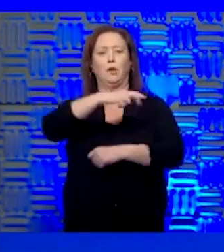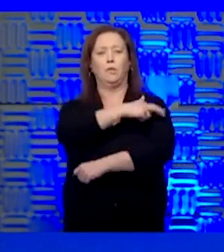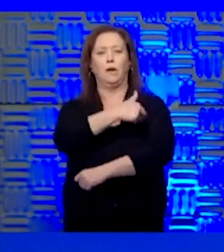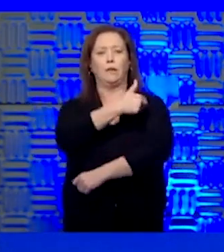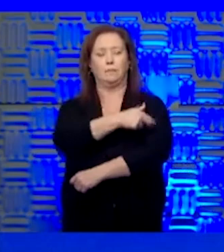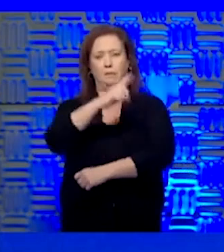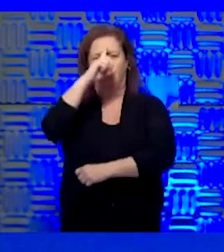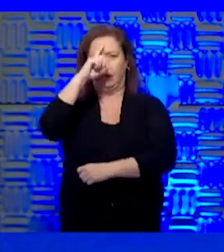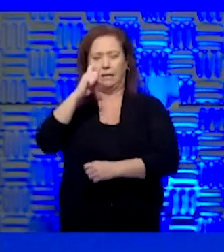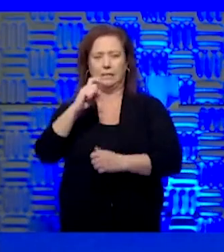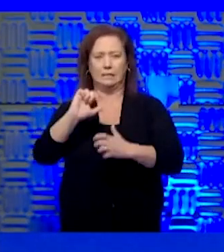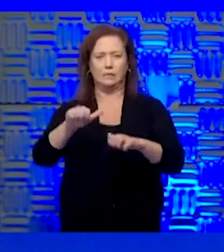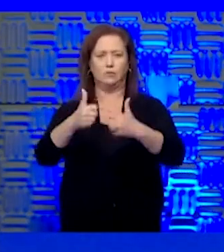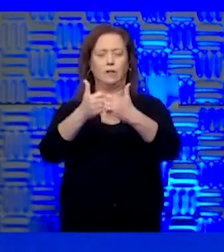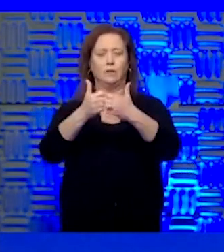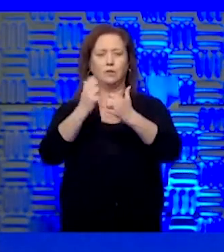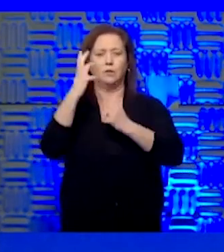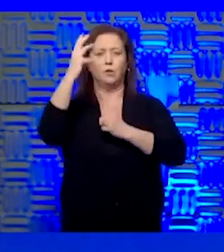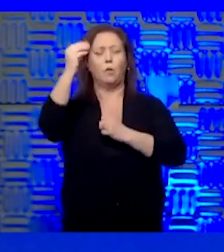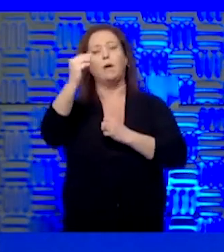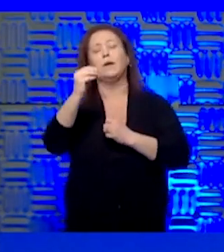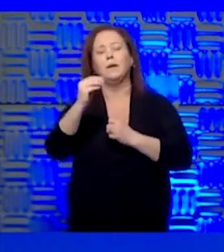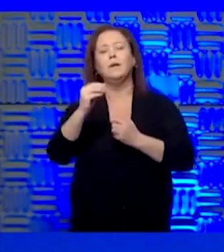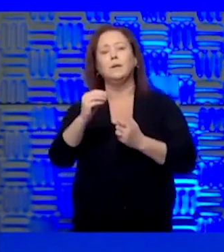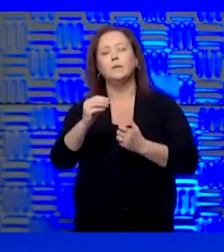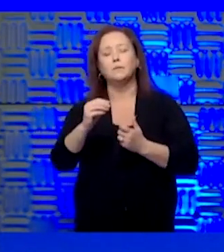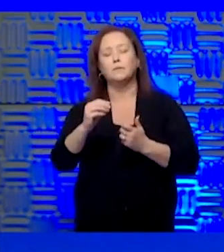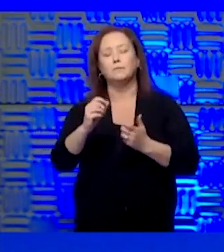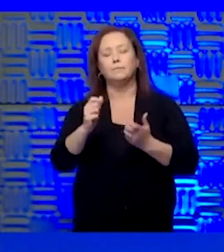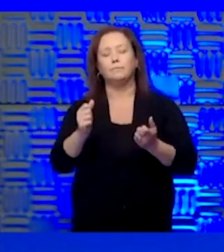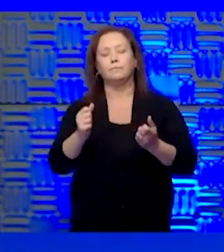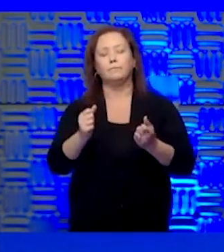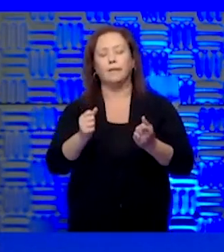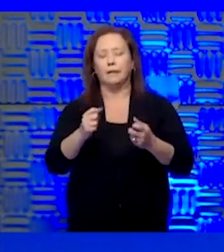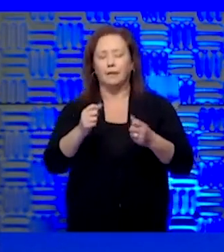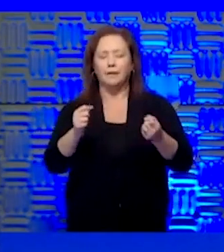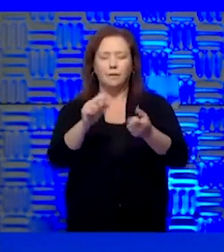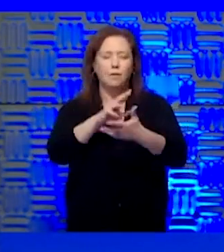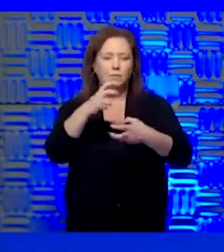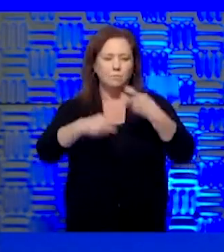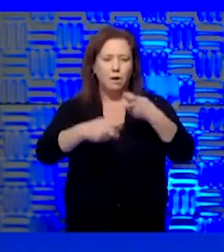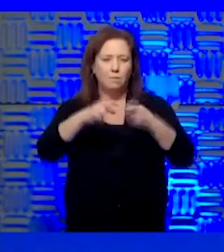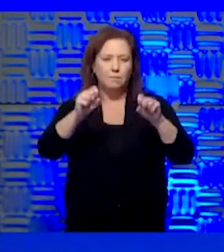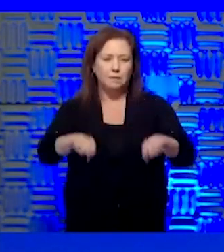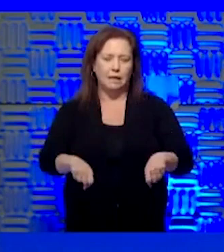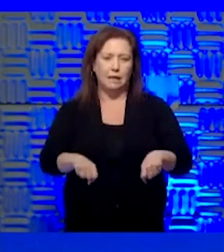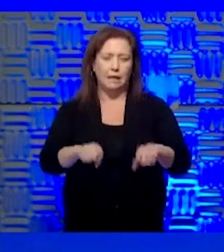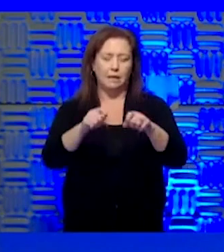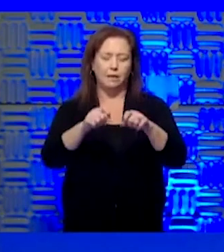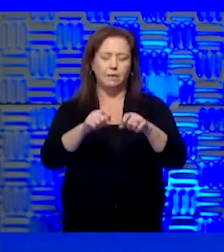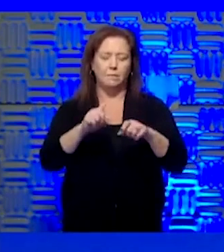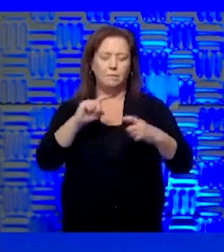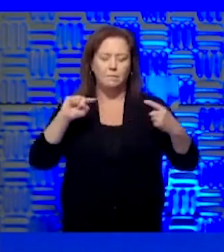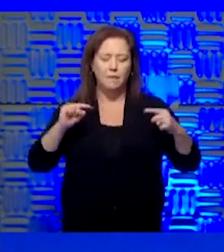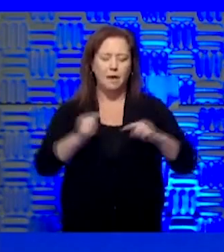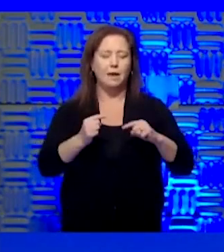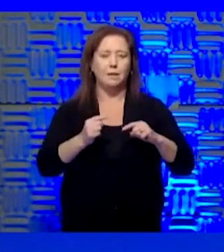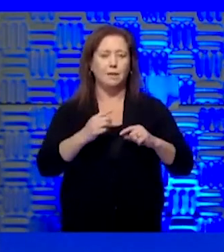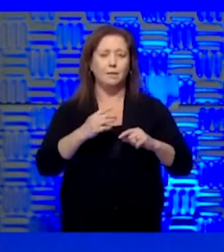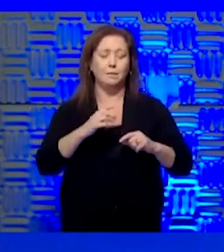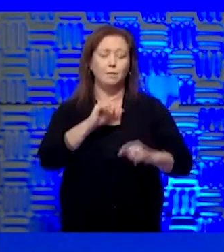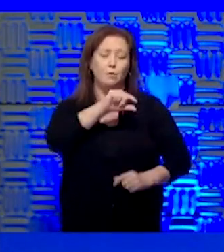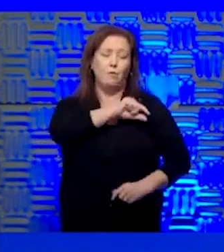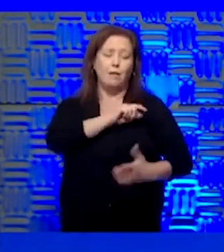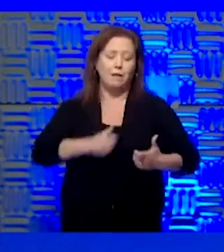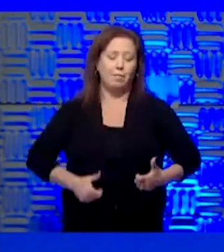it is difficult to get out. So that can cause a lot of people a lot of problems and pain and poor quality of life. So we definitely know and